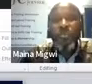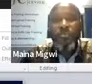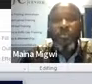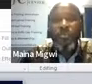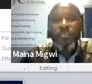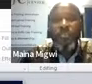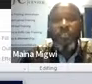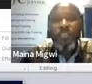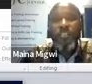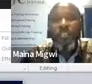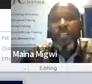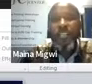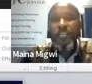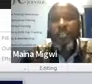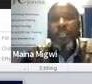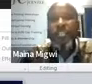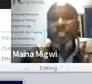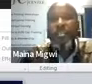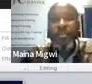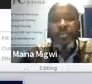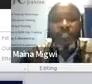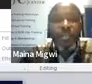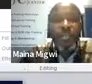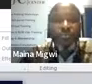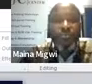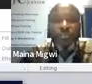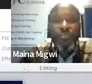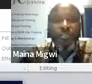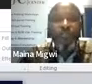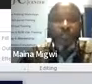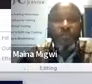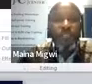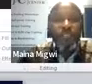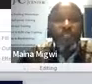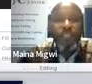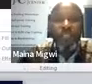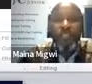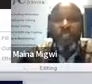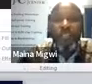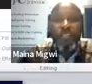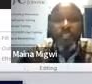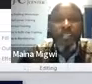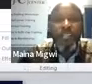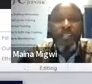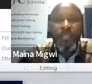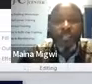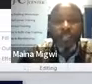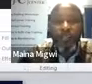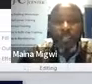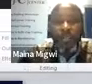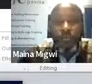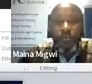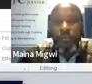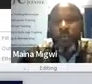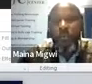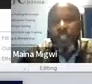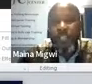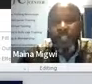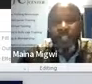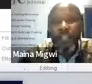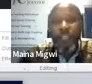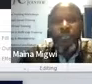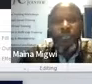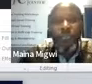on problem solving, get an agreement, acceptance, and back to peace, then that we can get back to where